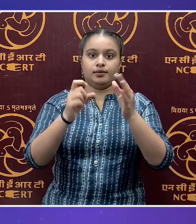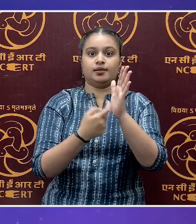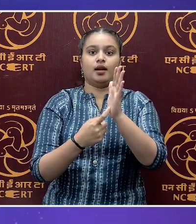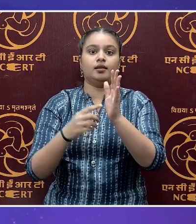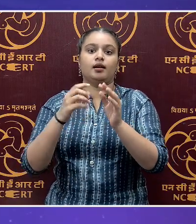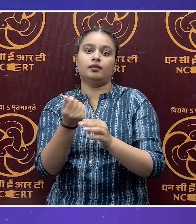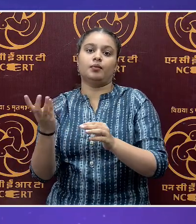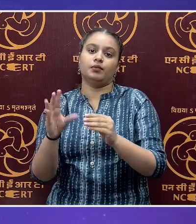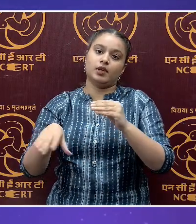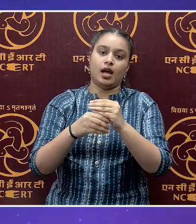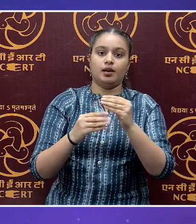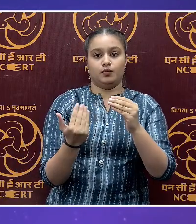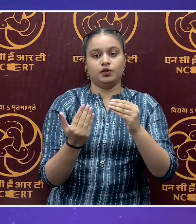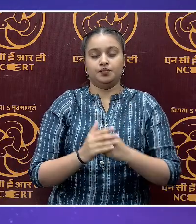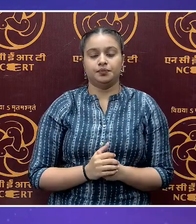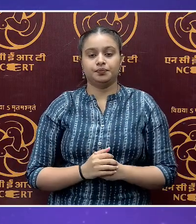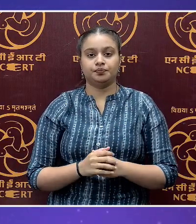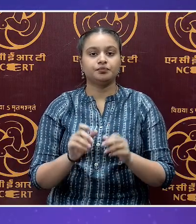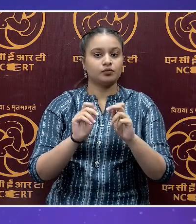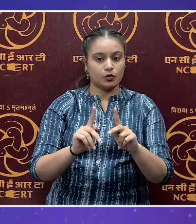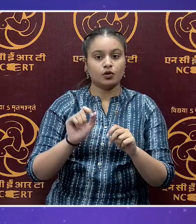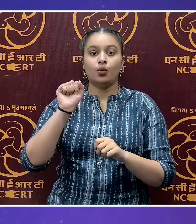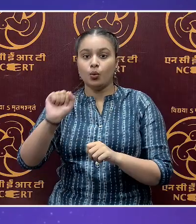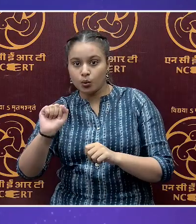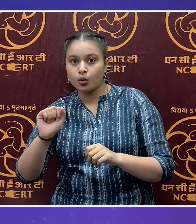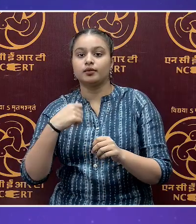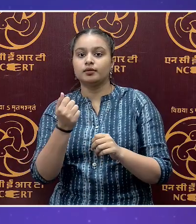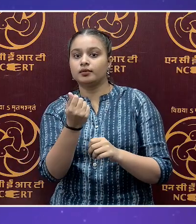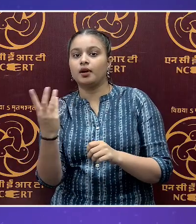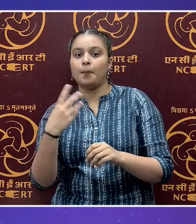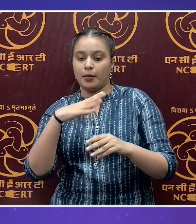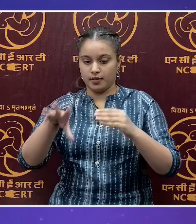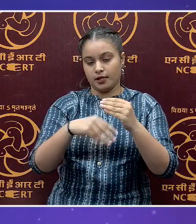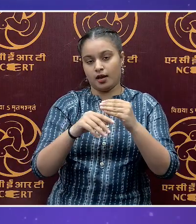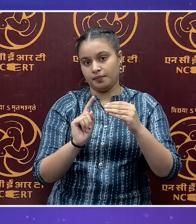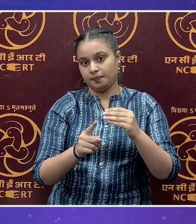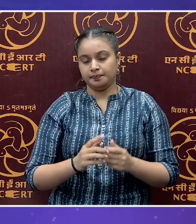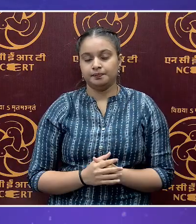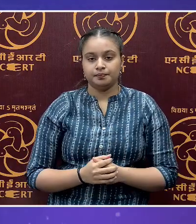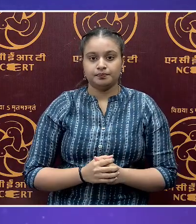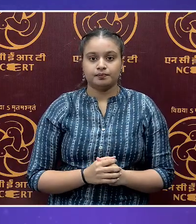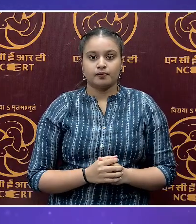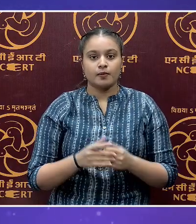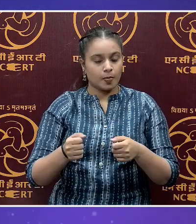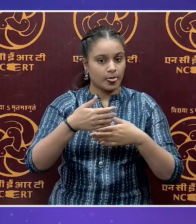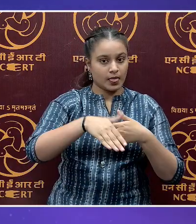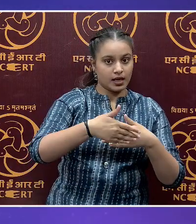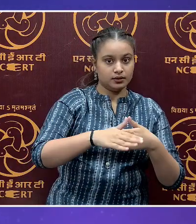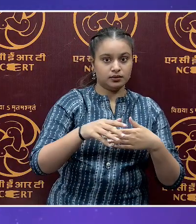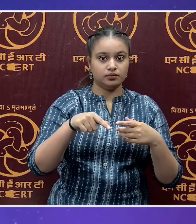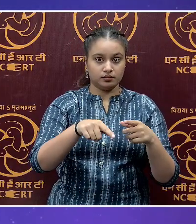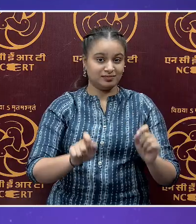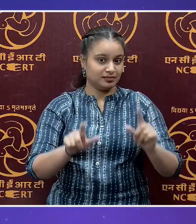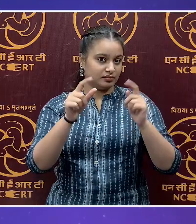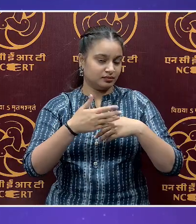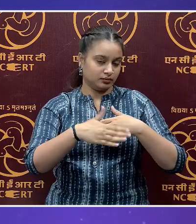on. Okay, so they have to add their profile Yes. CRR number into profile. Okay. Okay. So now we can continue with the Yeah, we can demonstration. continue. Sir,